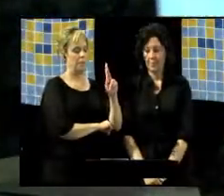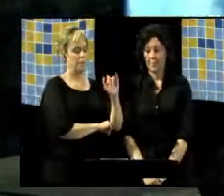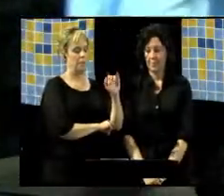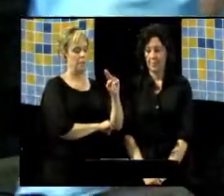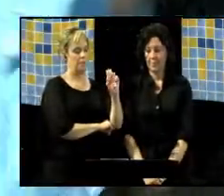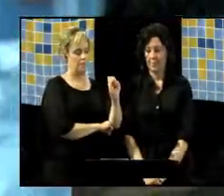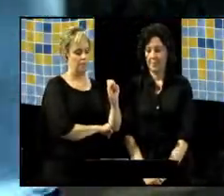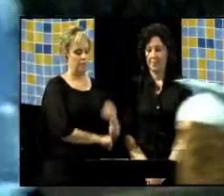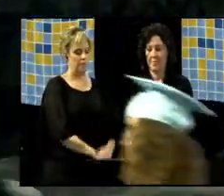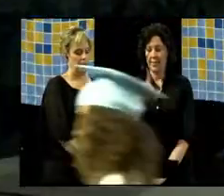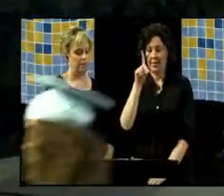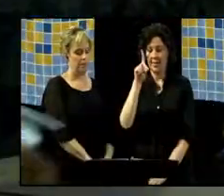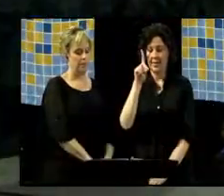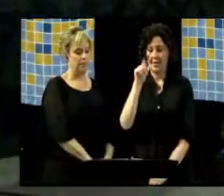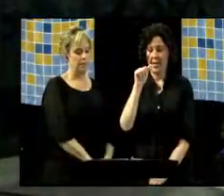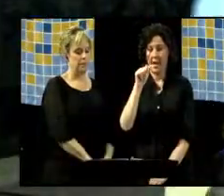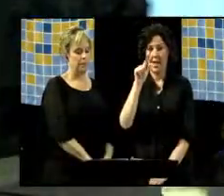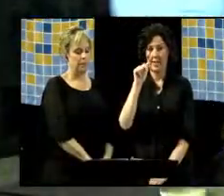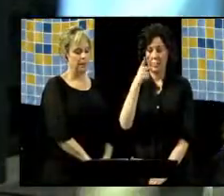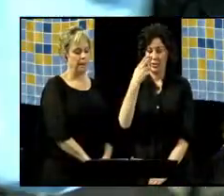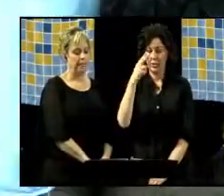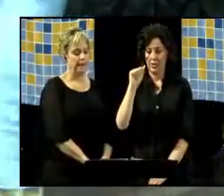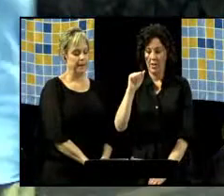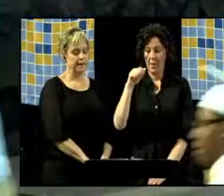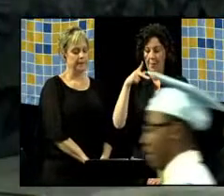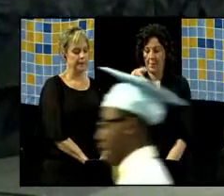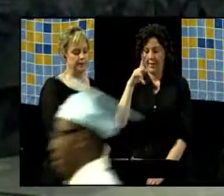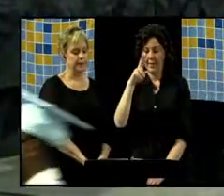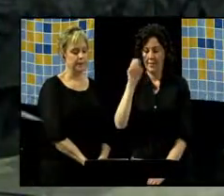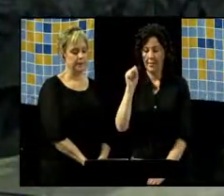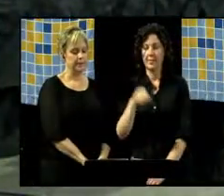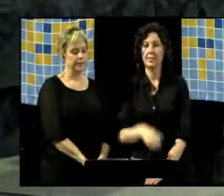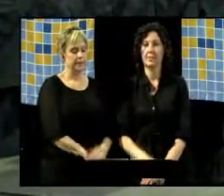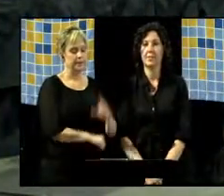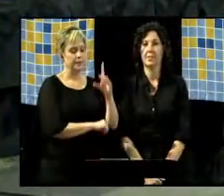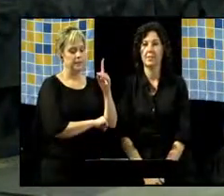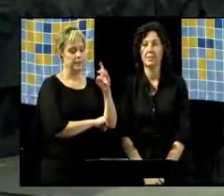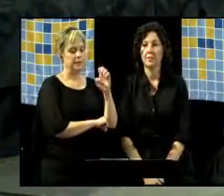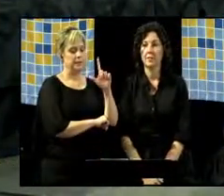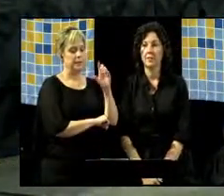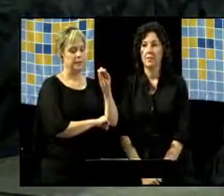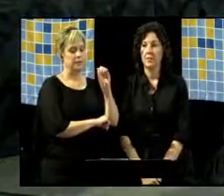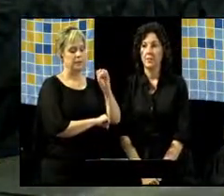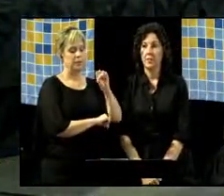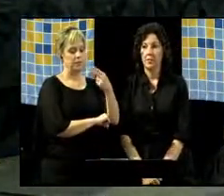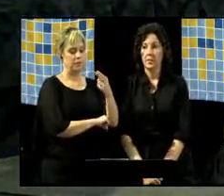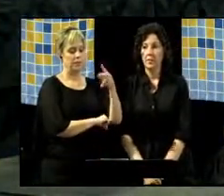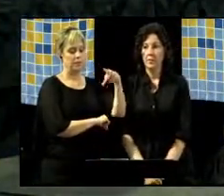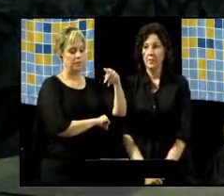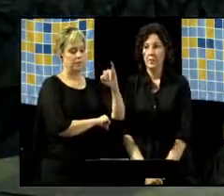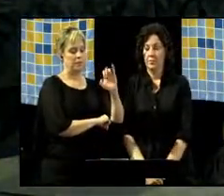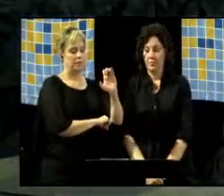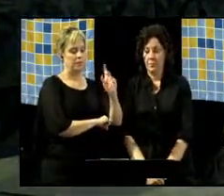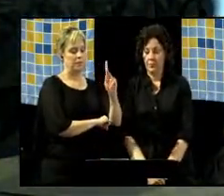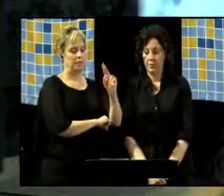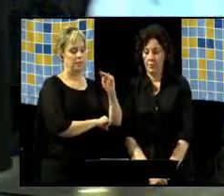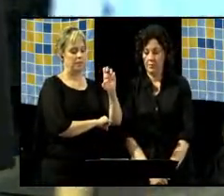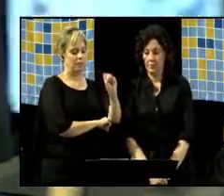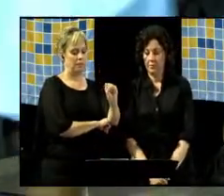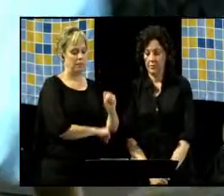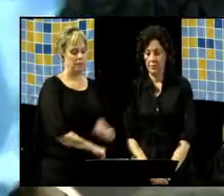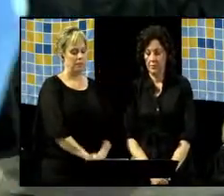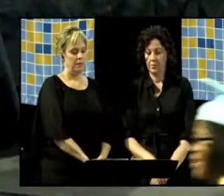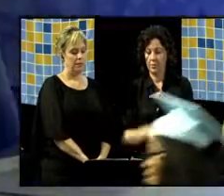Delacia Amaria Pickens, Delash Marquise Pickens, Joshua Brandon